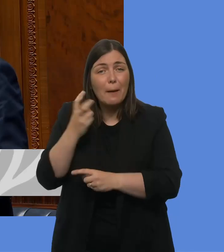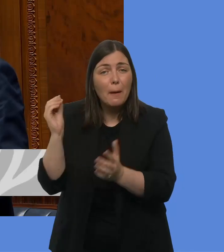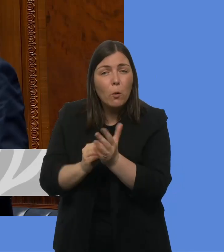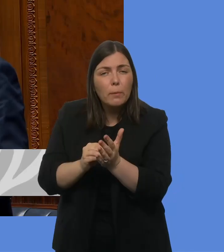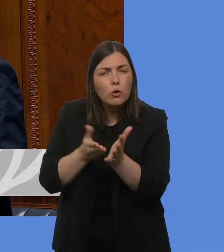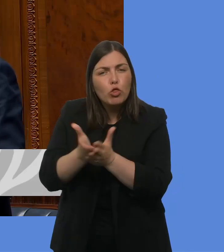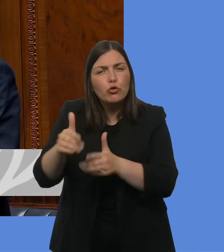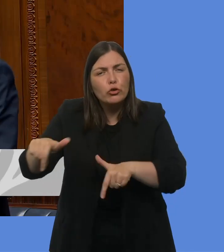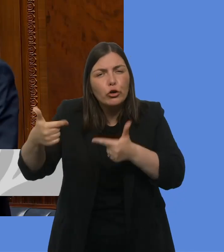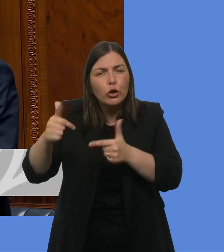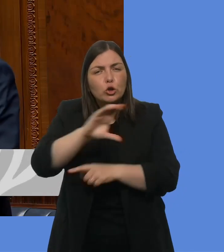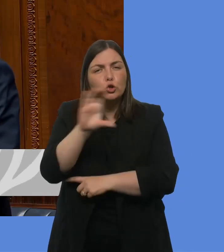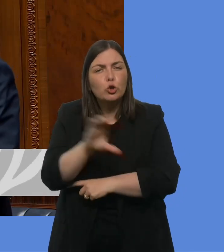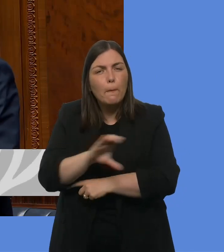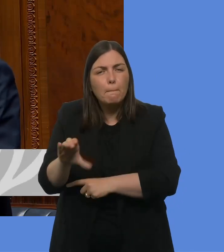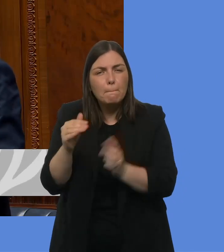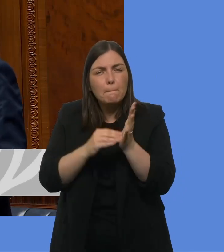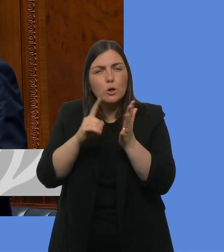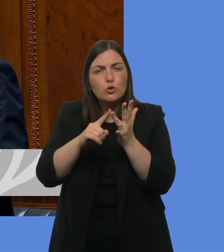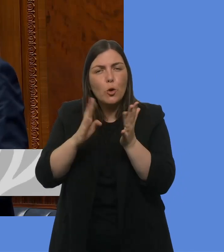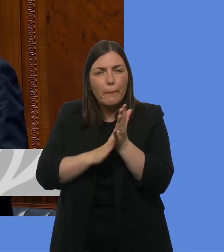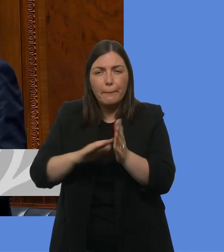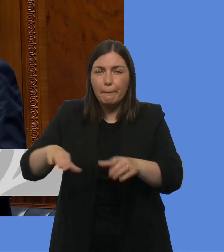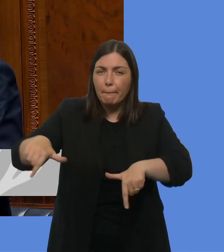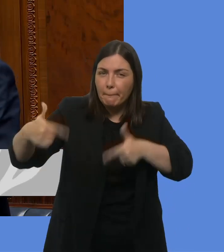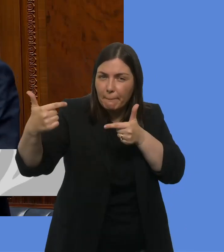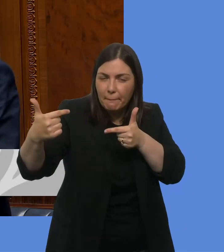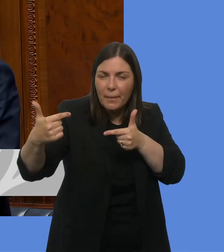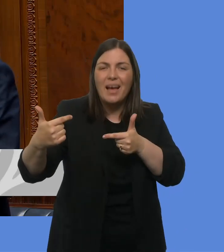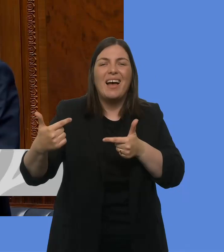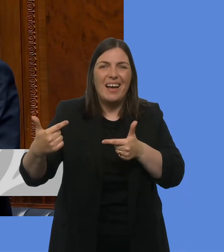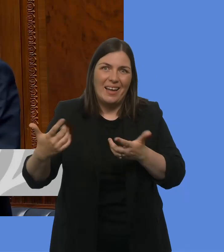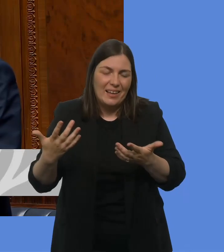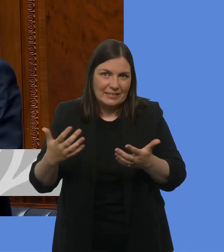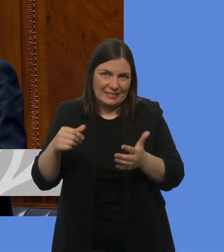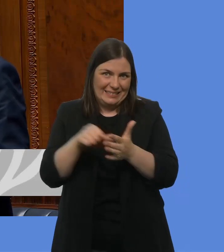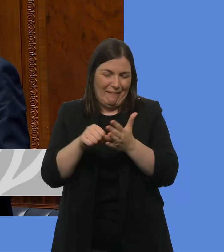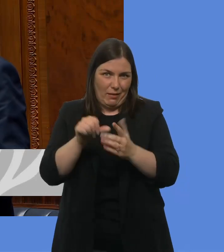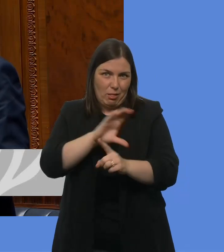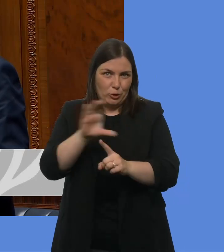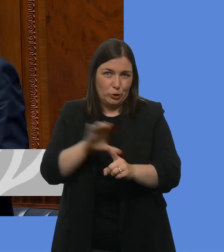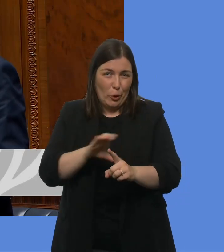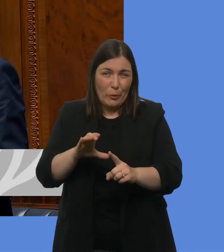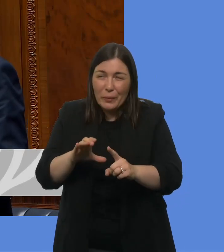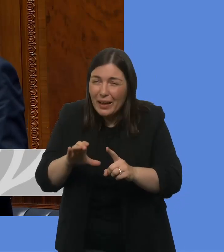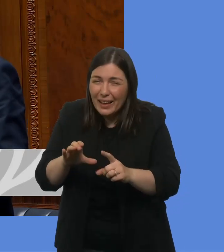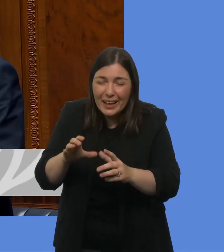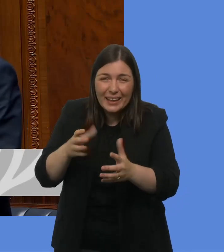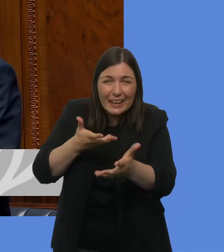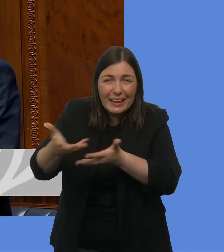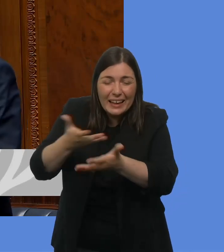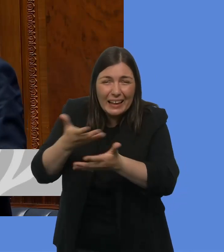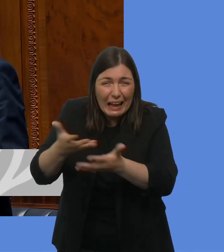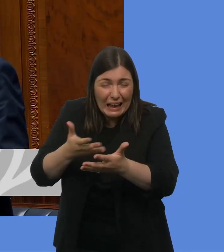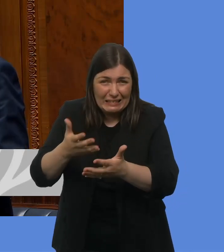Zoom. At the best of times, it can be challenging to hear someone on the other end of the line. Imagine how much more difficult that was